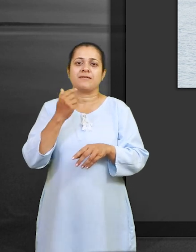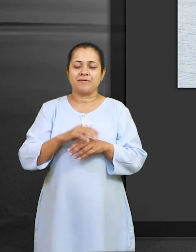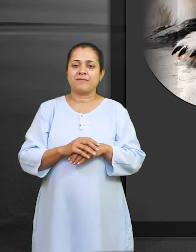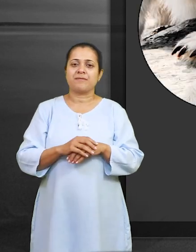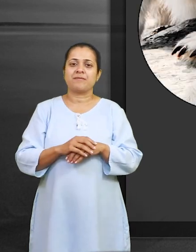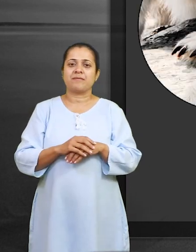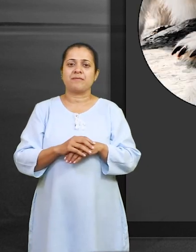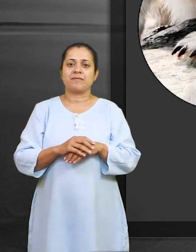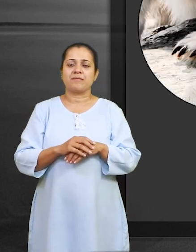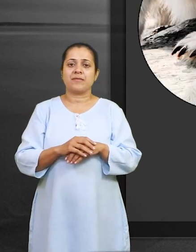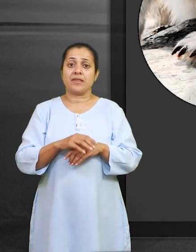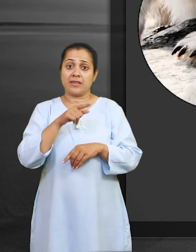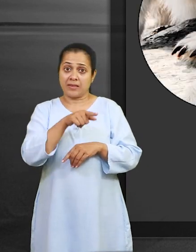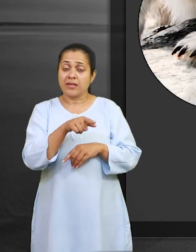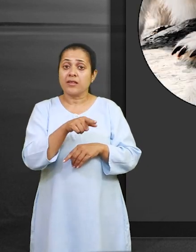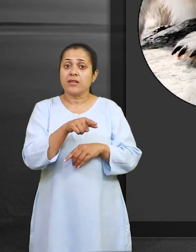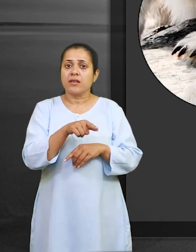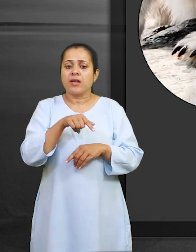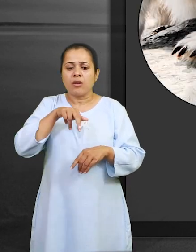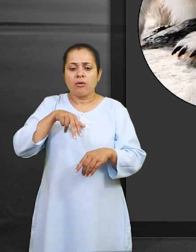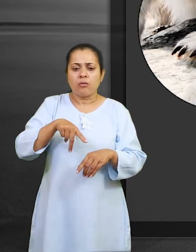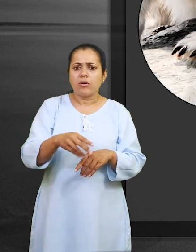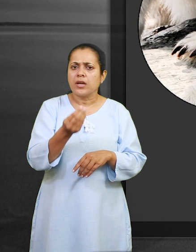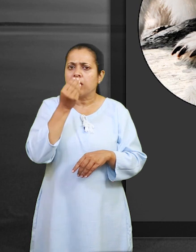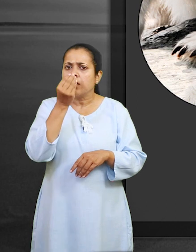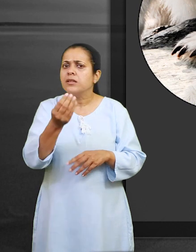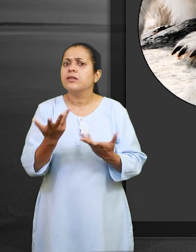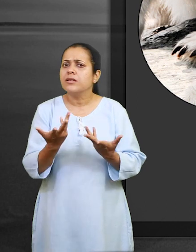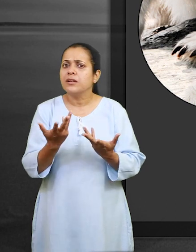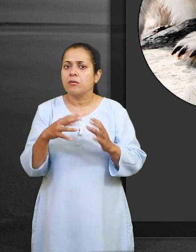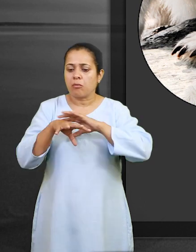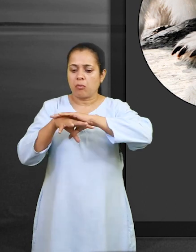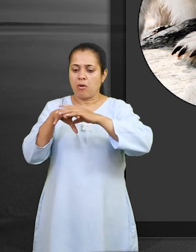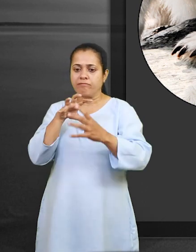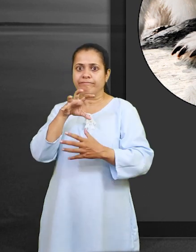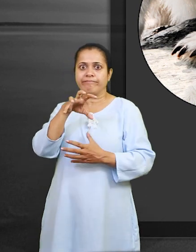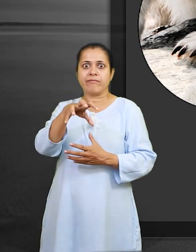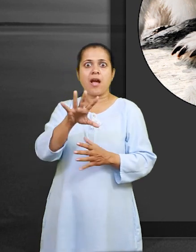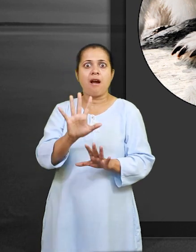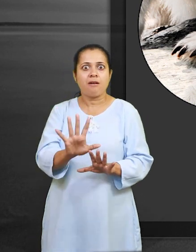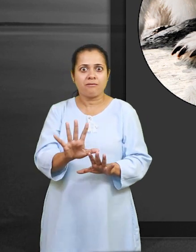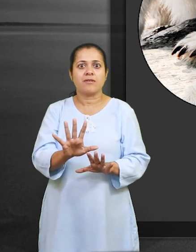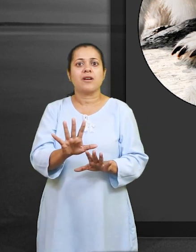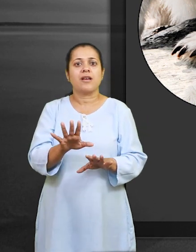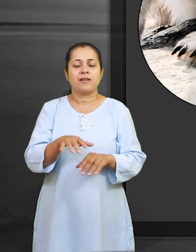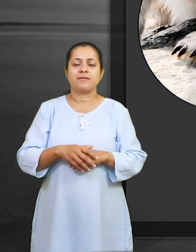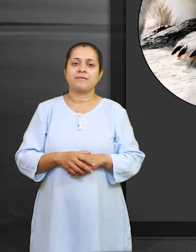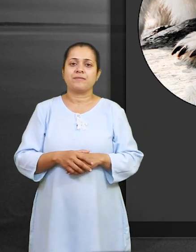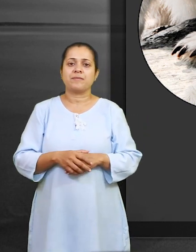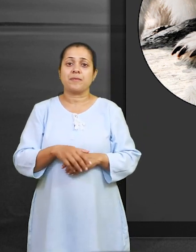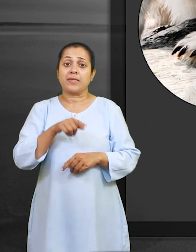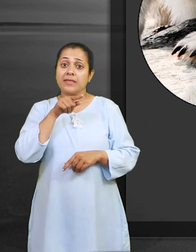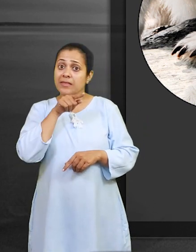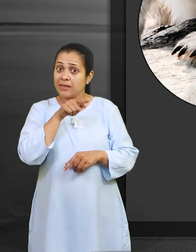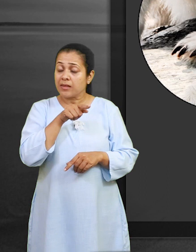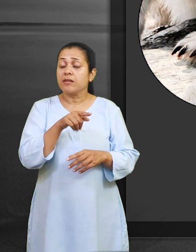very quickly. Polar bear can walk easily only because of their sharp claws. They